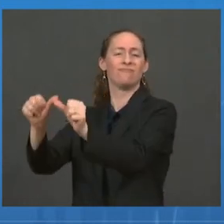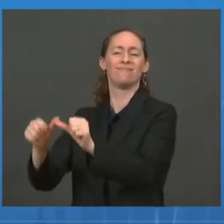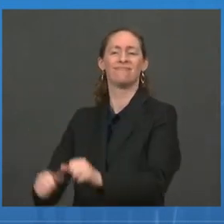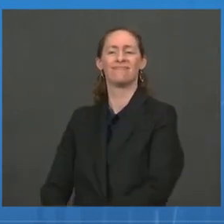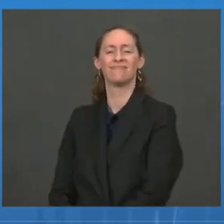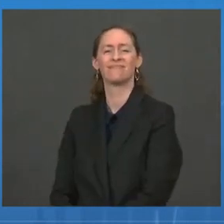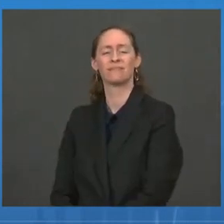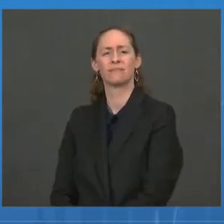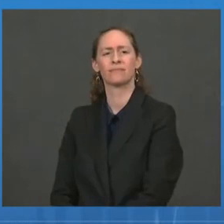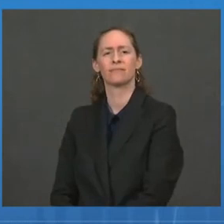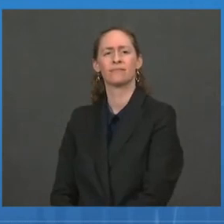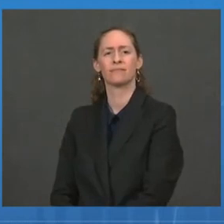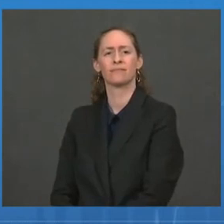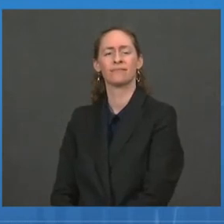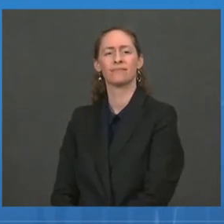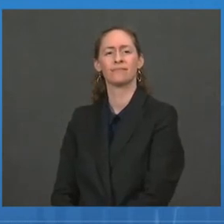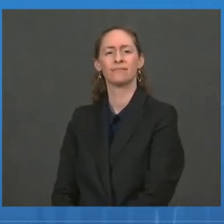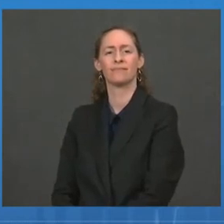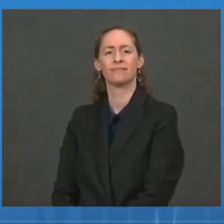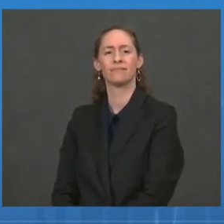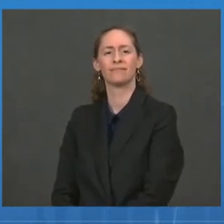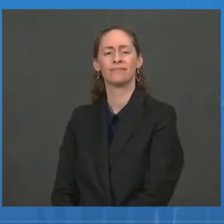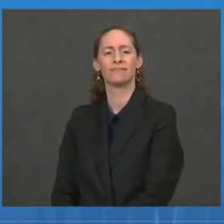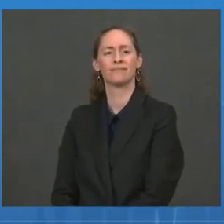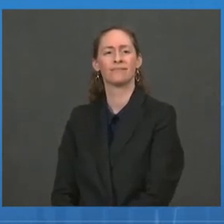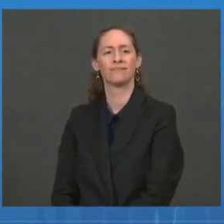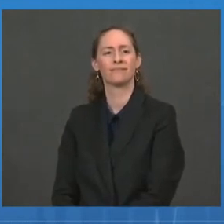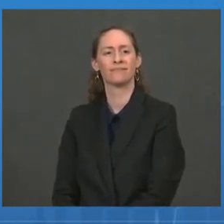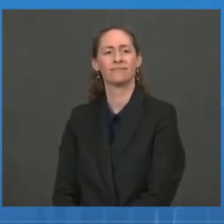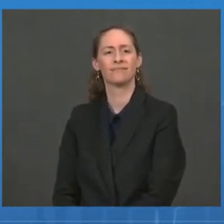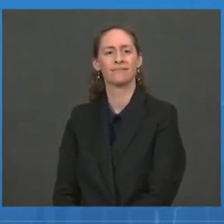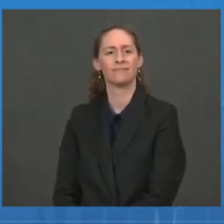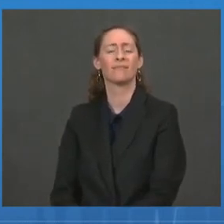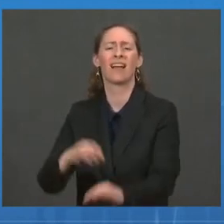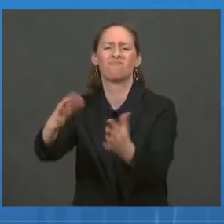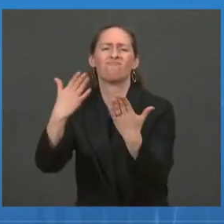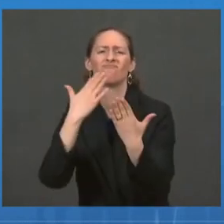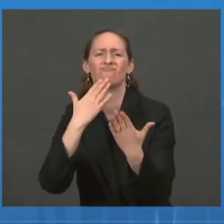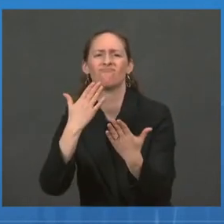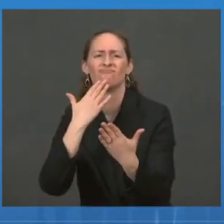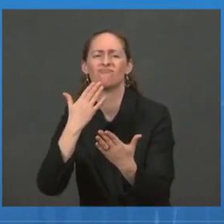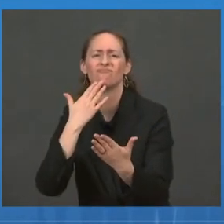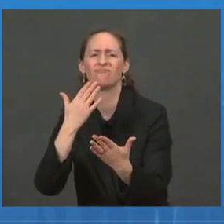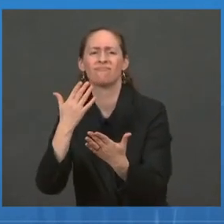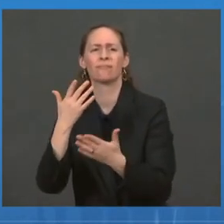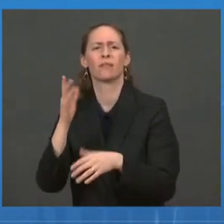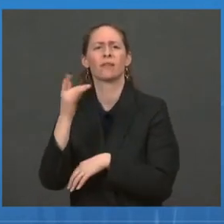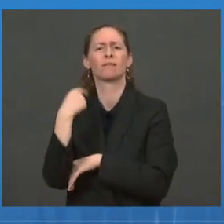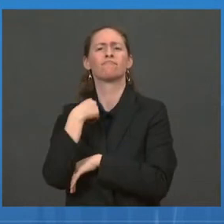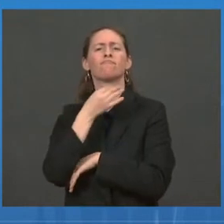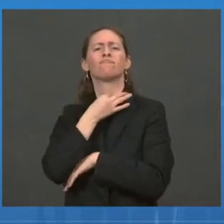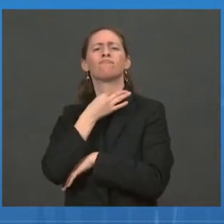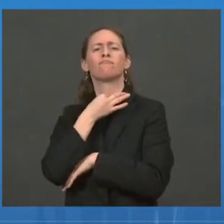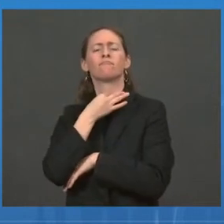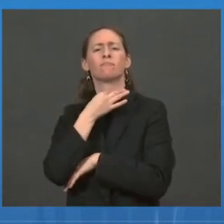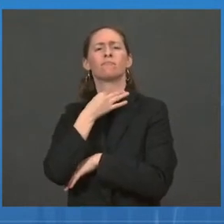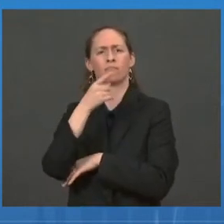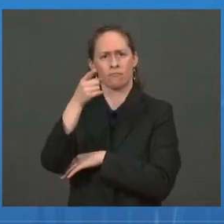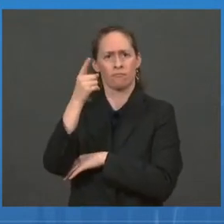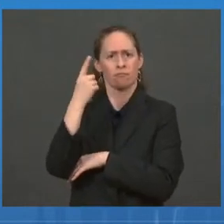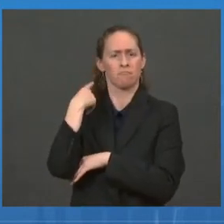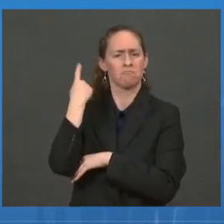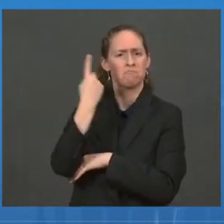hi thanks for taking my questions um first i was wondering are enough americans getting tested many people are taking rapid tests at